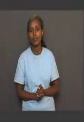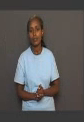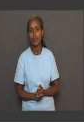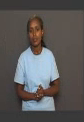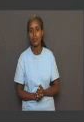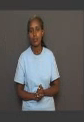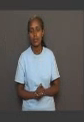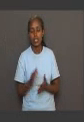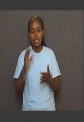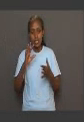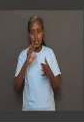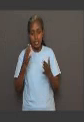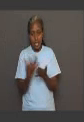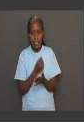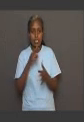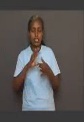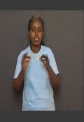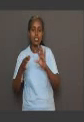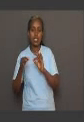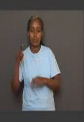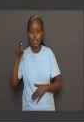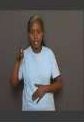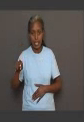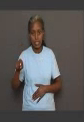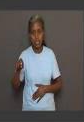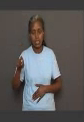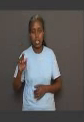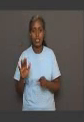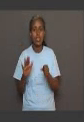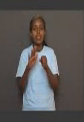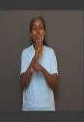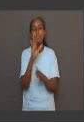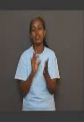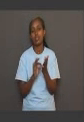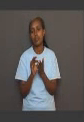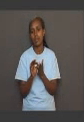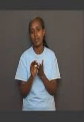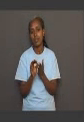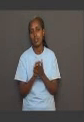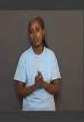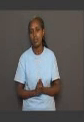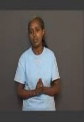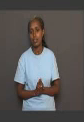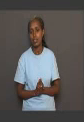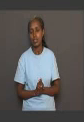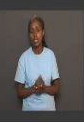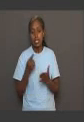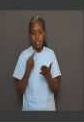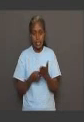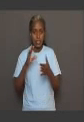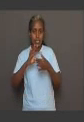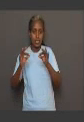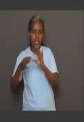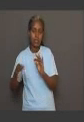Let us take the statement that x is an even number. This statement